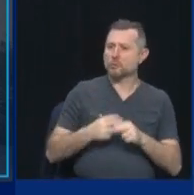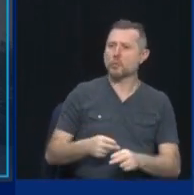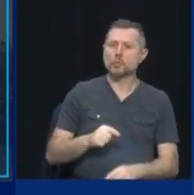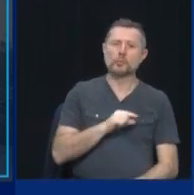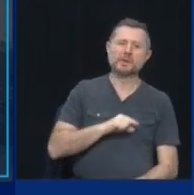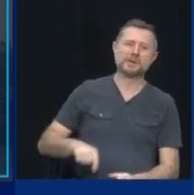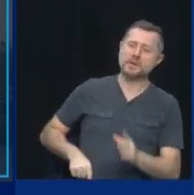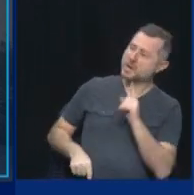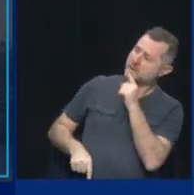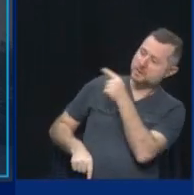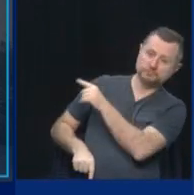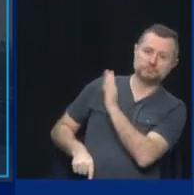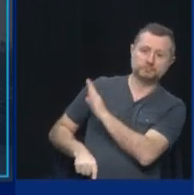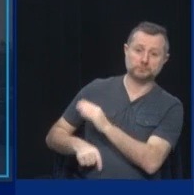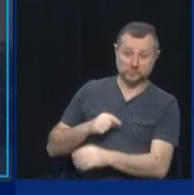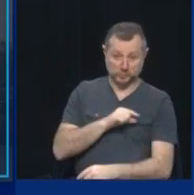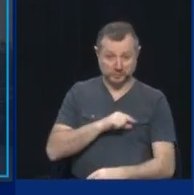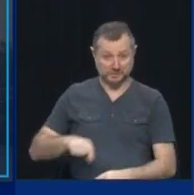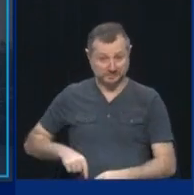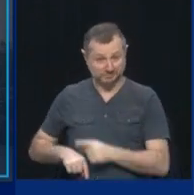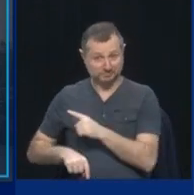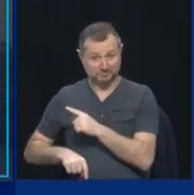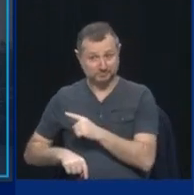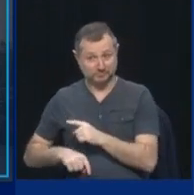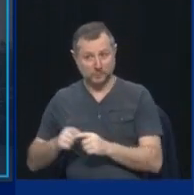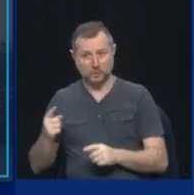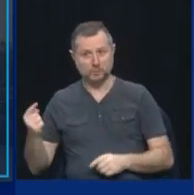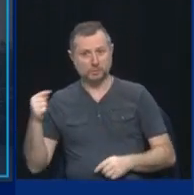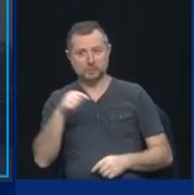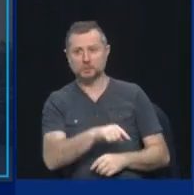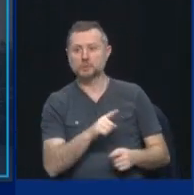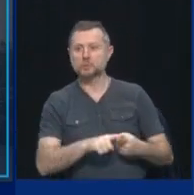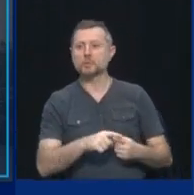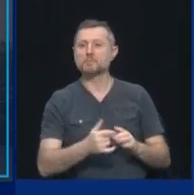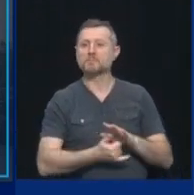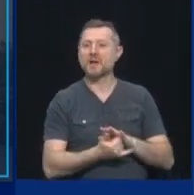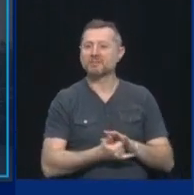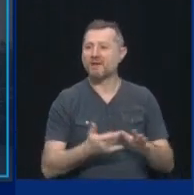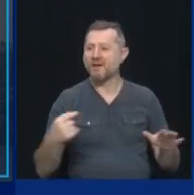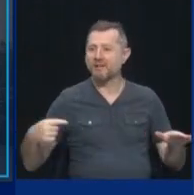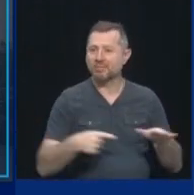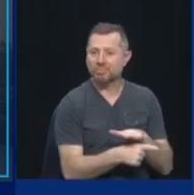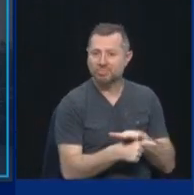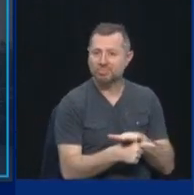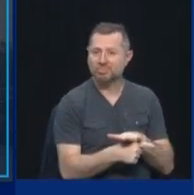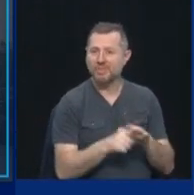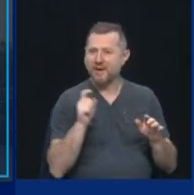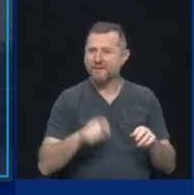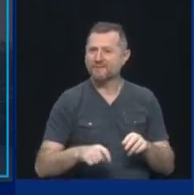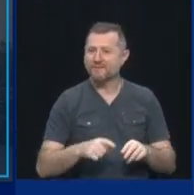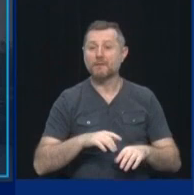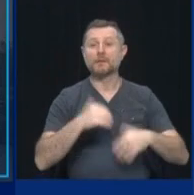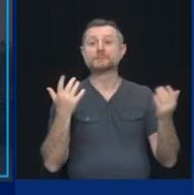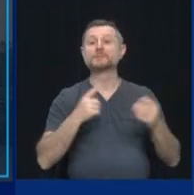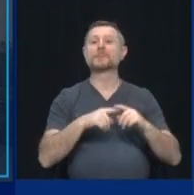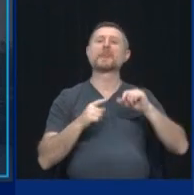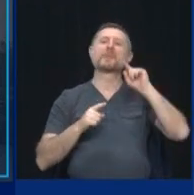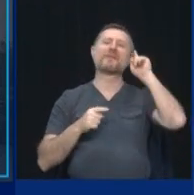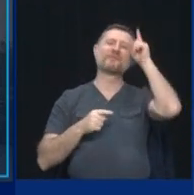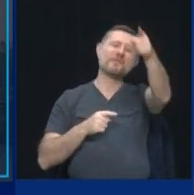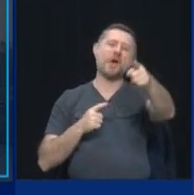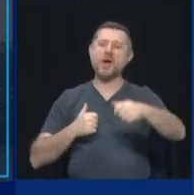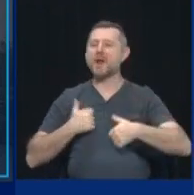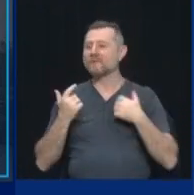that faraway place called Queens went to Manhattan. There's another faraway place called Long